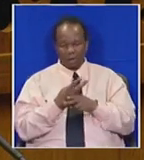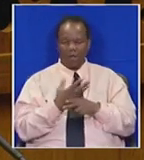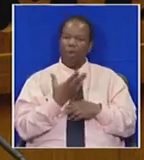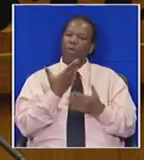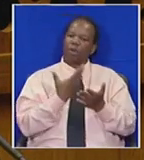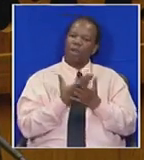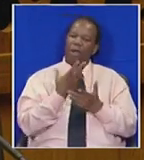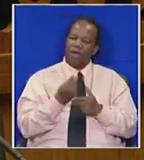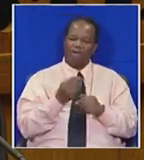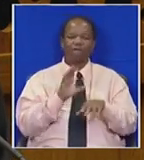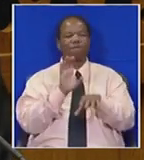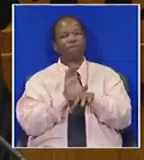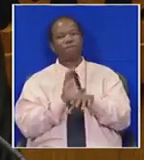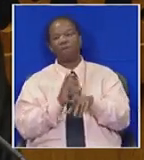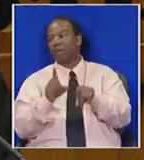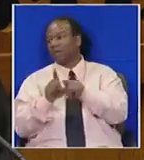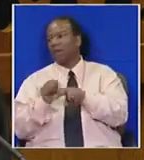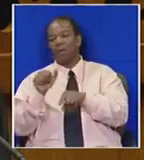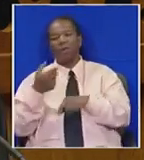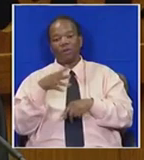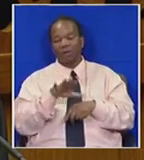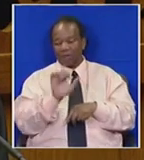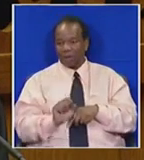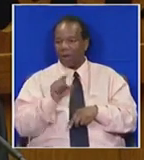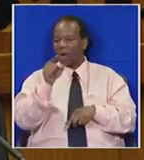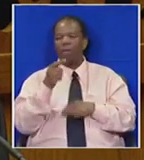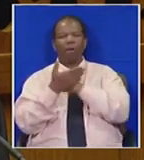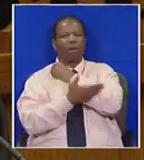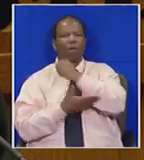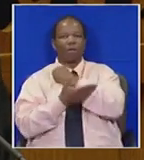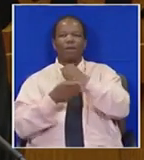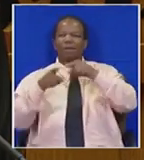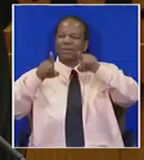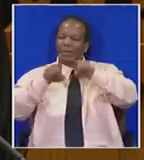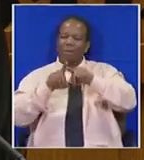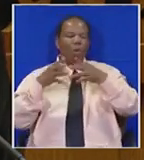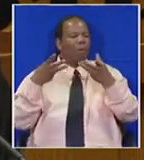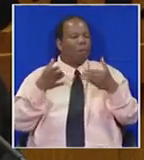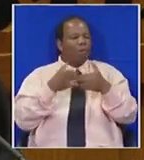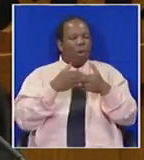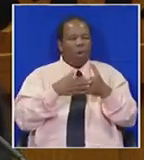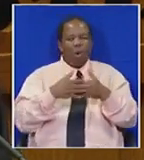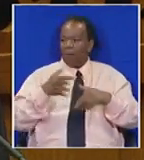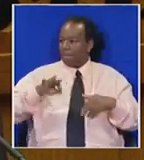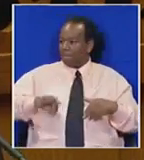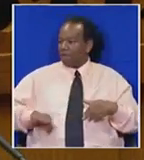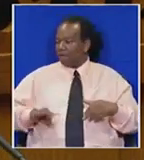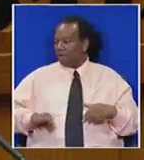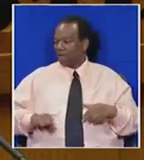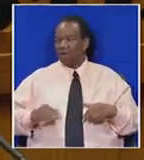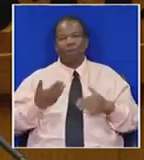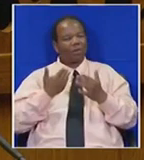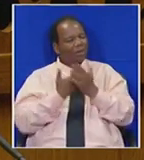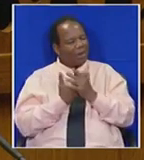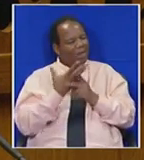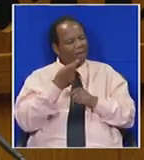in and between countries, but they also provide enormous potential benefits. And properly steered, we can